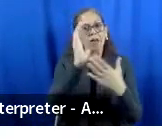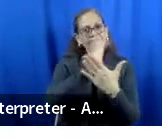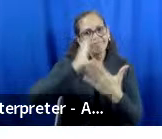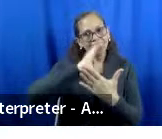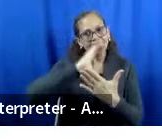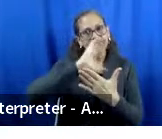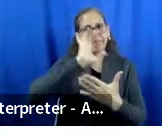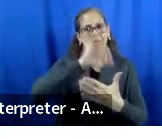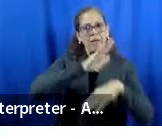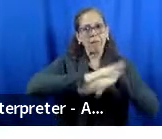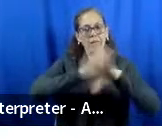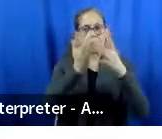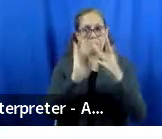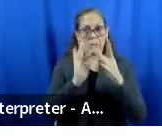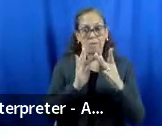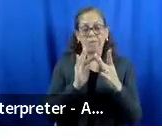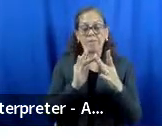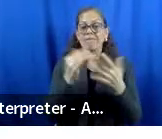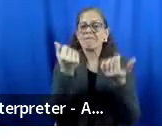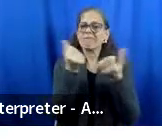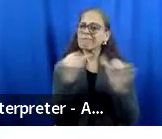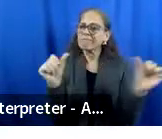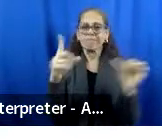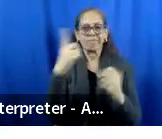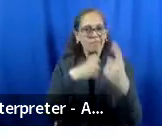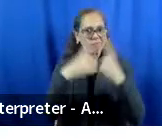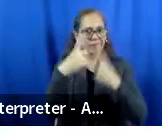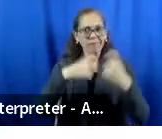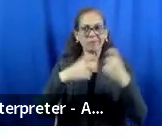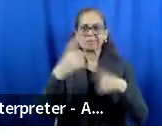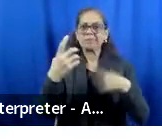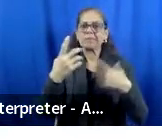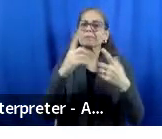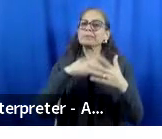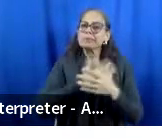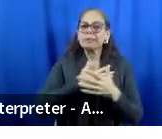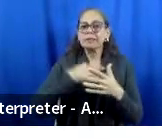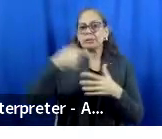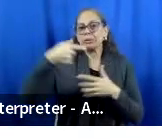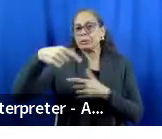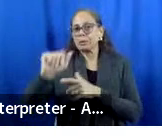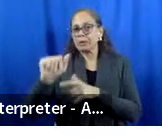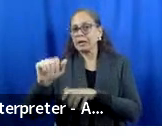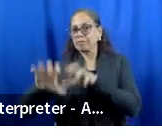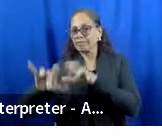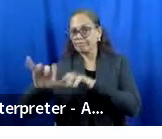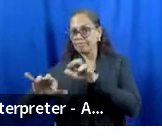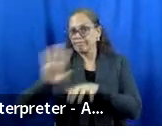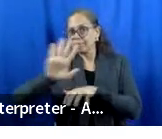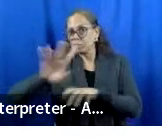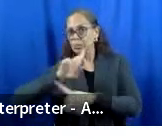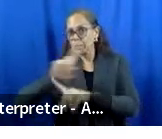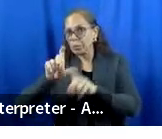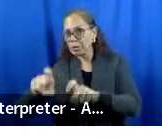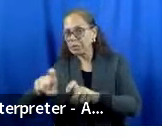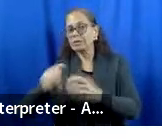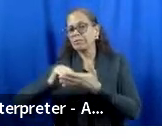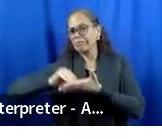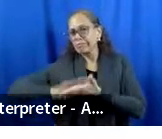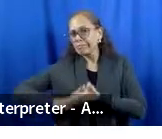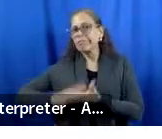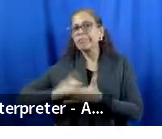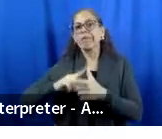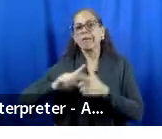reminder, if you have any questions about what I'm going through, please add them to the Q&A chat or note them down, and we'll be happy to answer